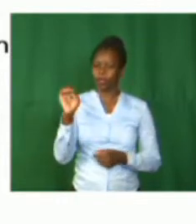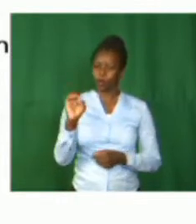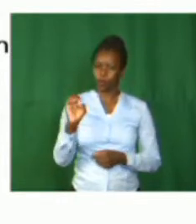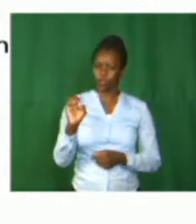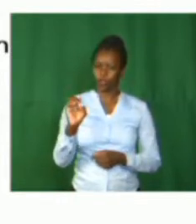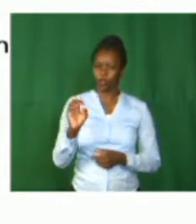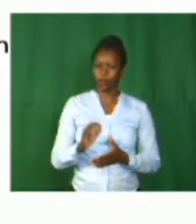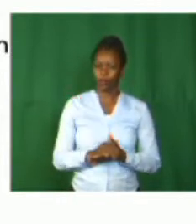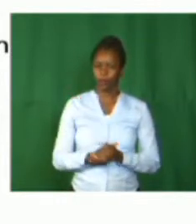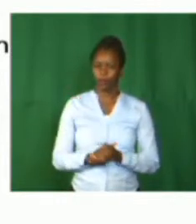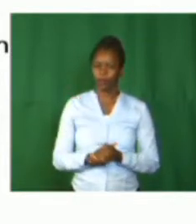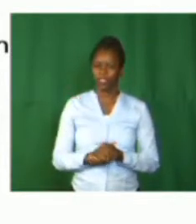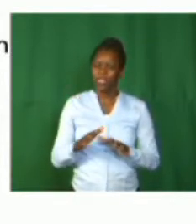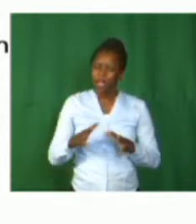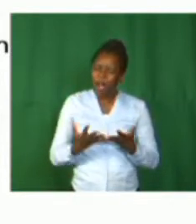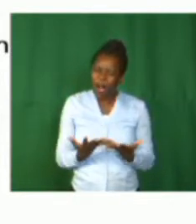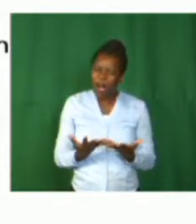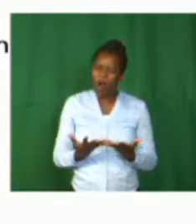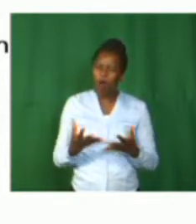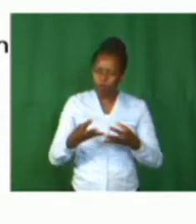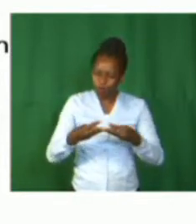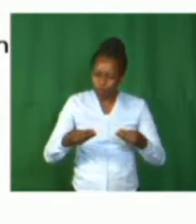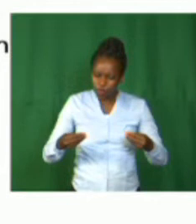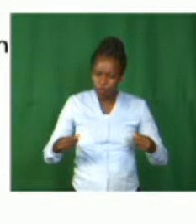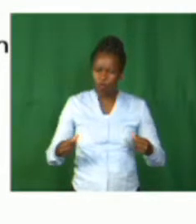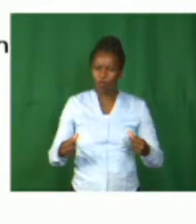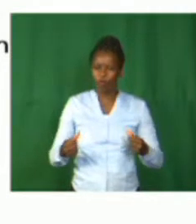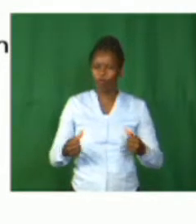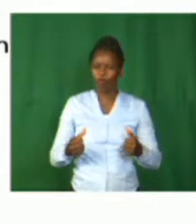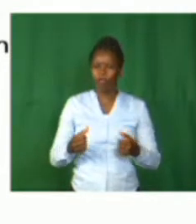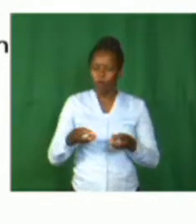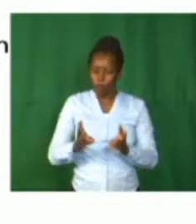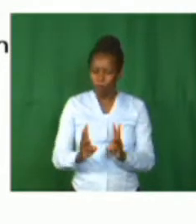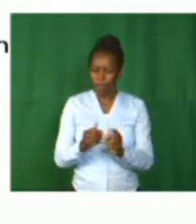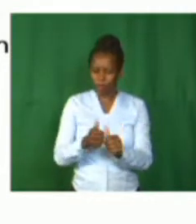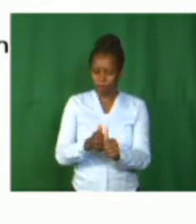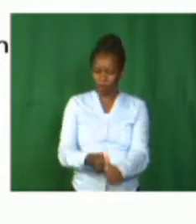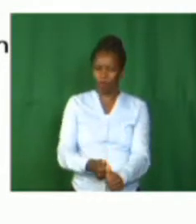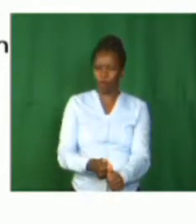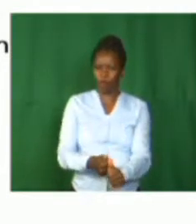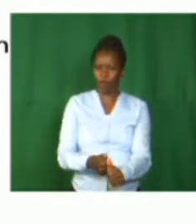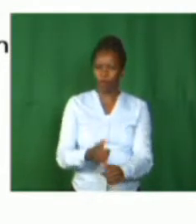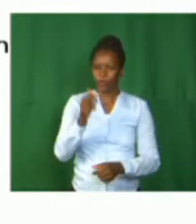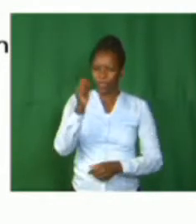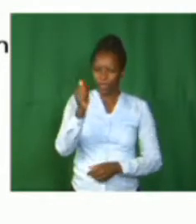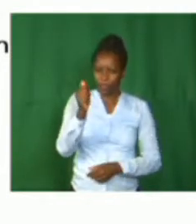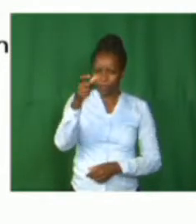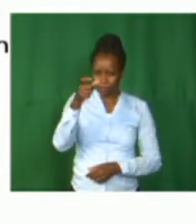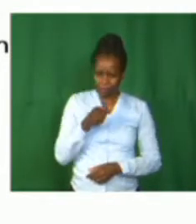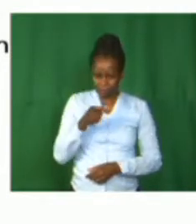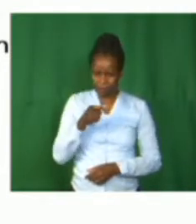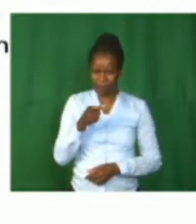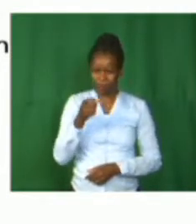now. The general form now to the solution of a quadratic equation is that ax